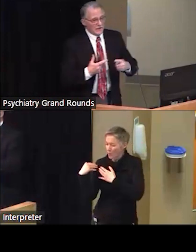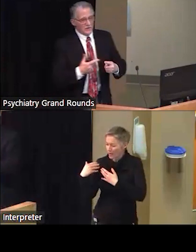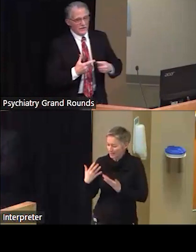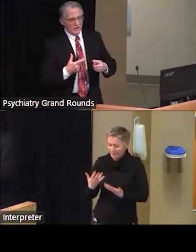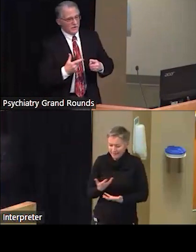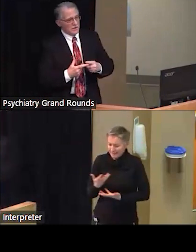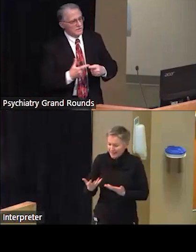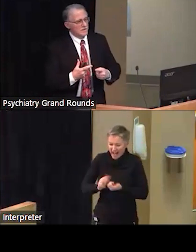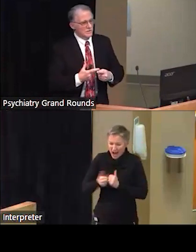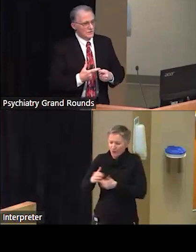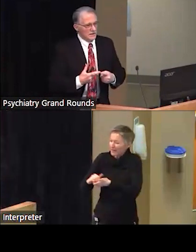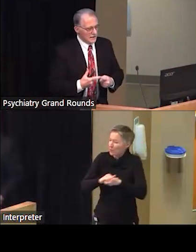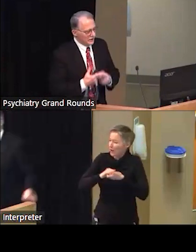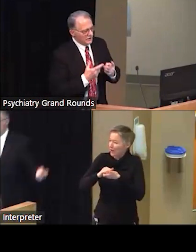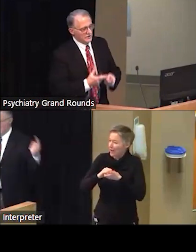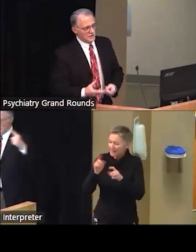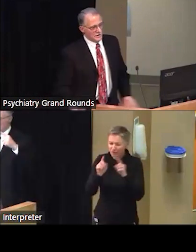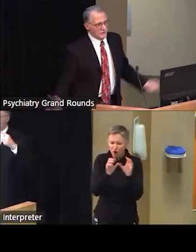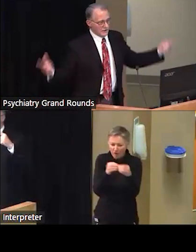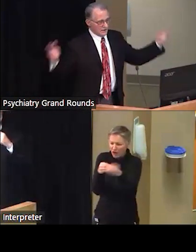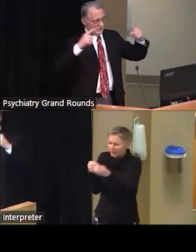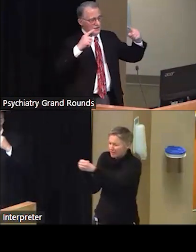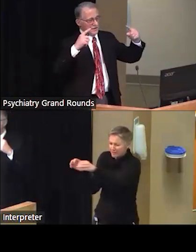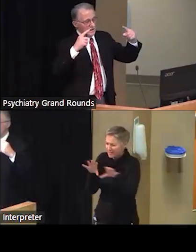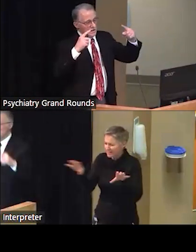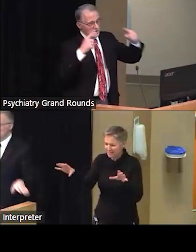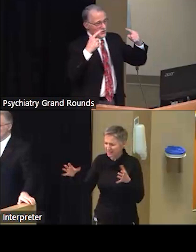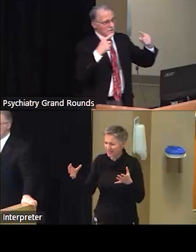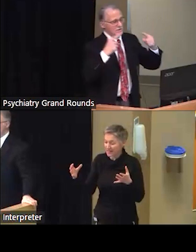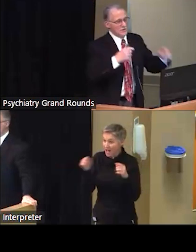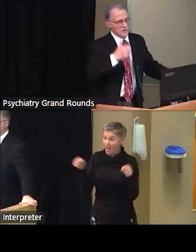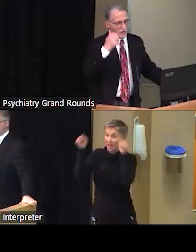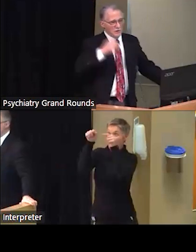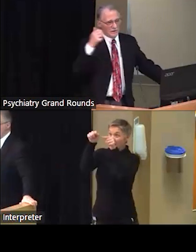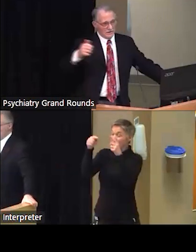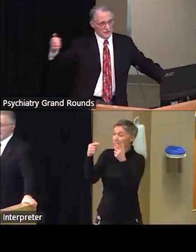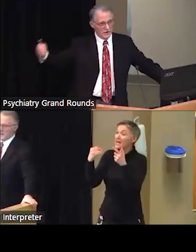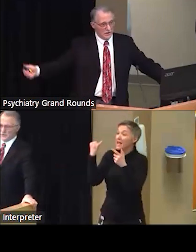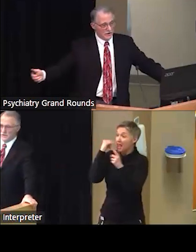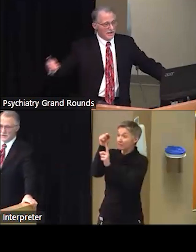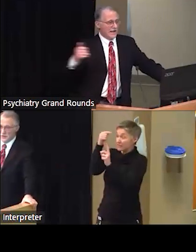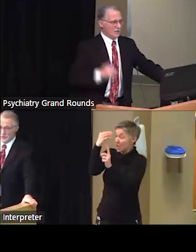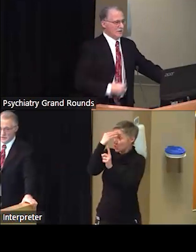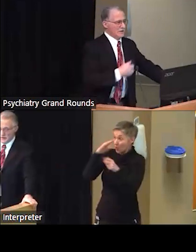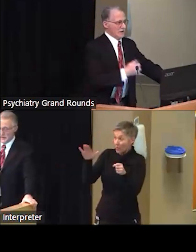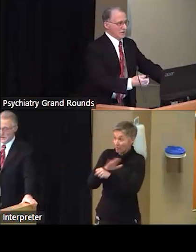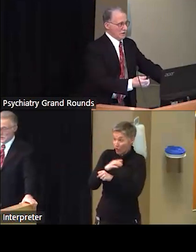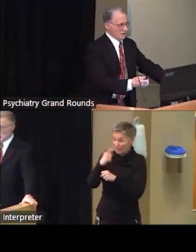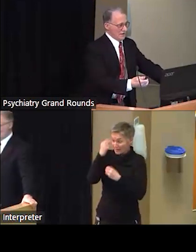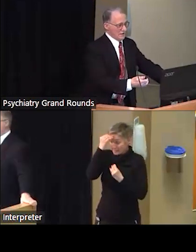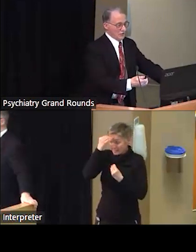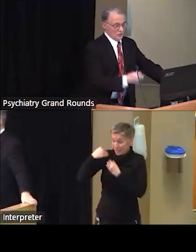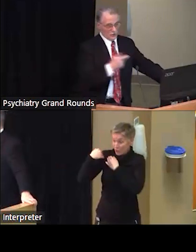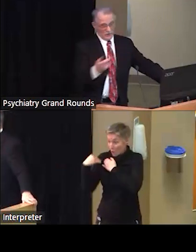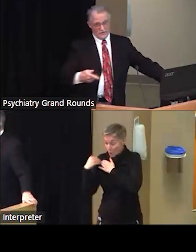How do we collaborate? All those offices, if we collaborate, if there's a feedback system that central office knows the total mandatory load and how we're going to deal with all